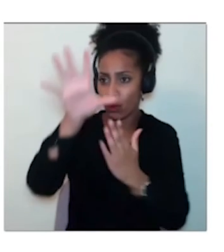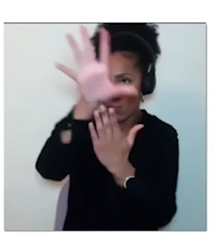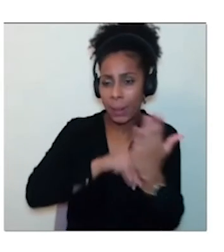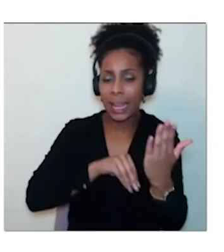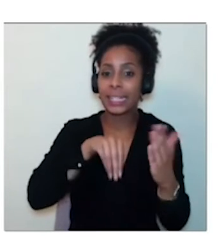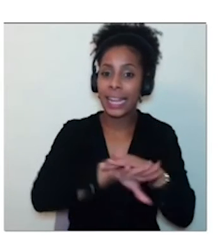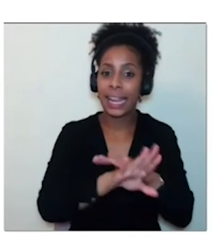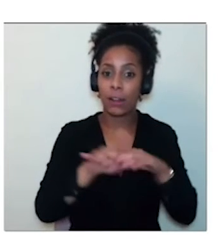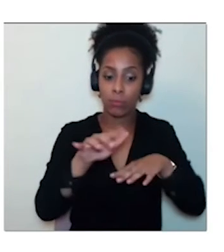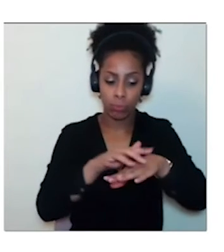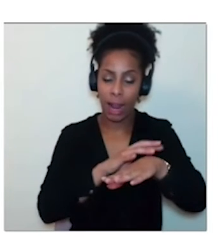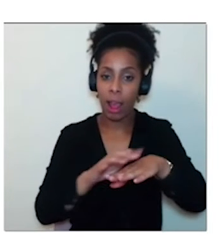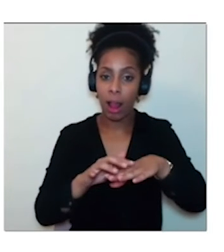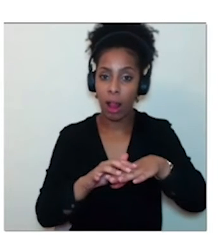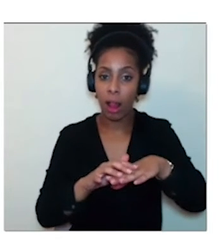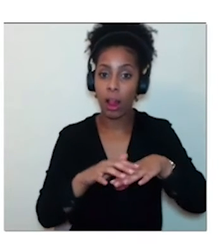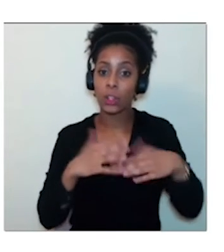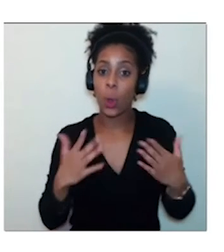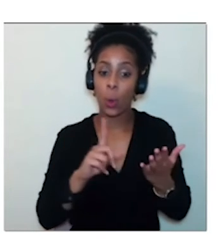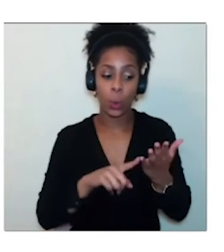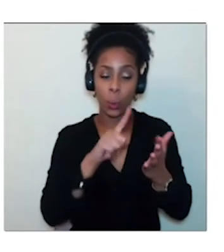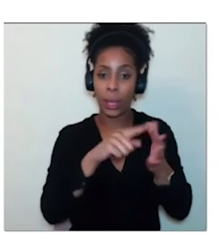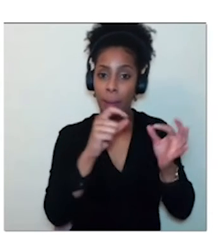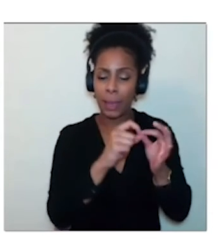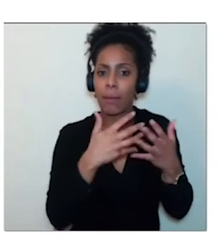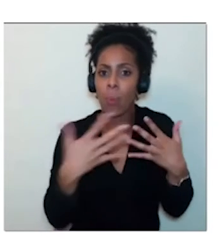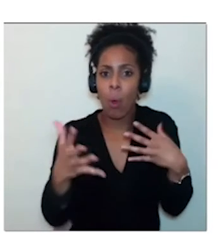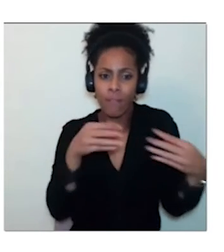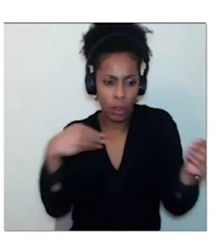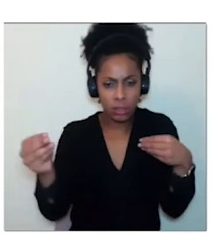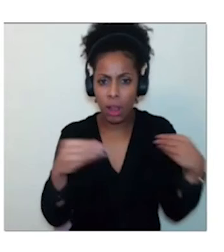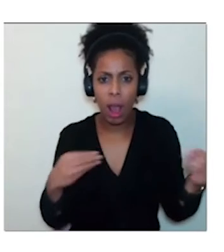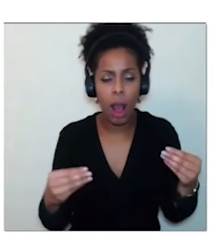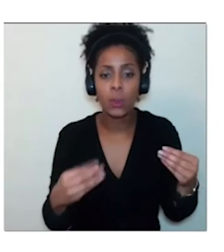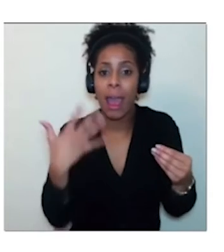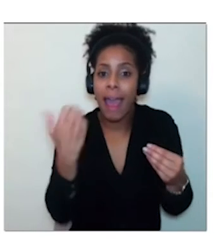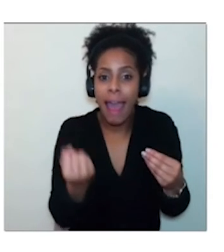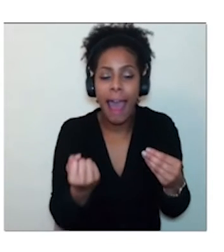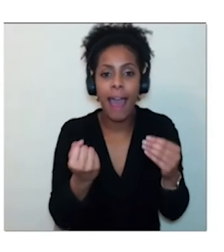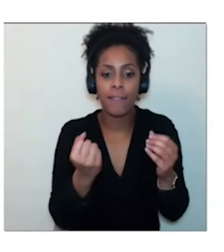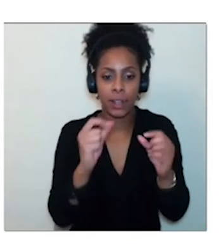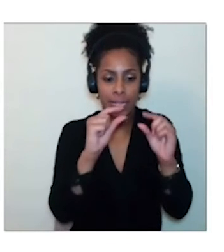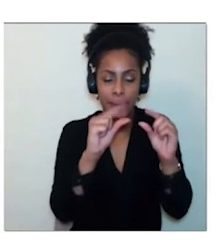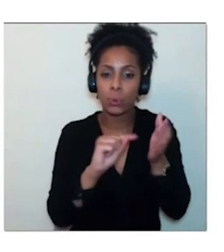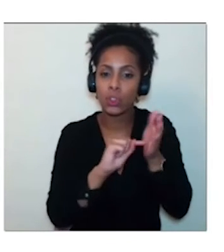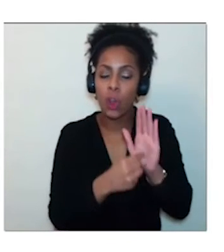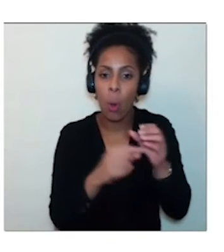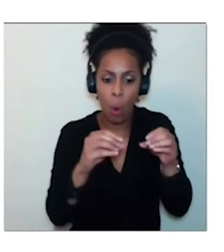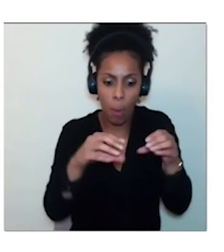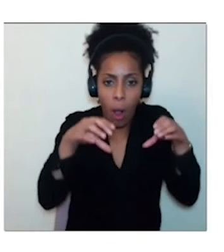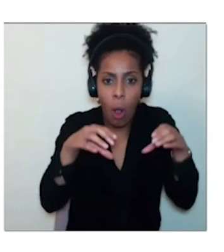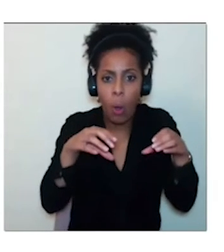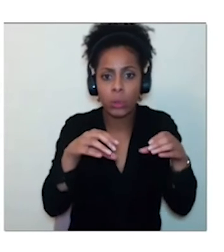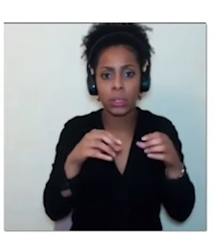much more versatile, and to date symbols include those for bold, italics, underline, the copyright